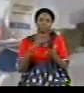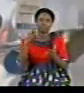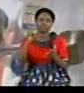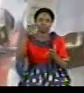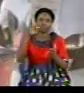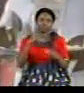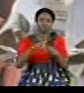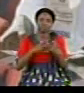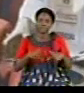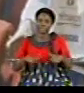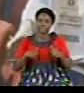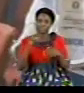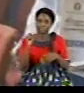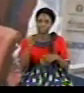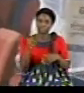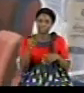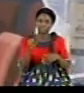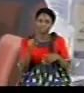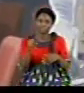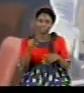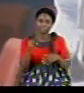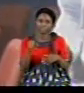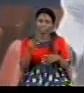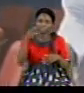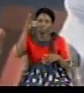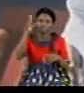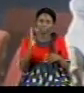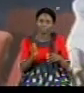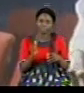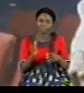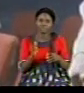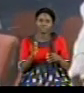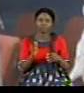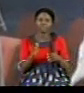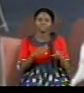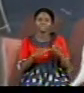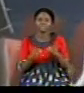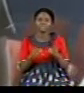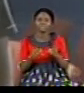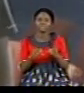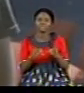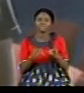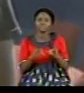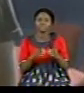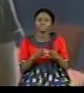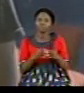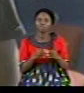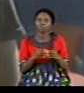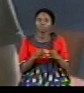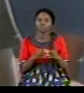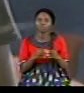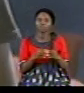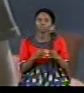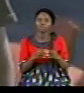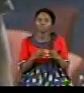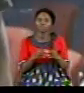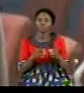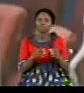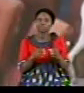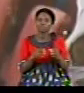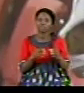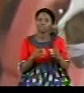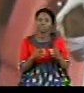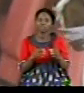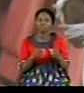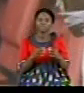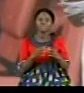Yes. God done a very good thing in my life. Oh. I don't speak English. If I don't even use my language, speak and